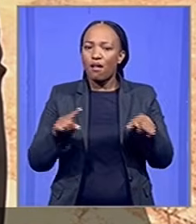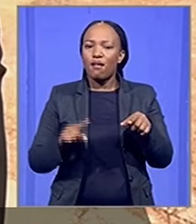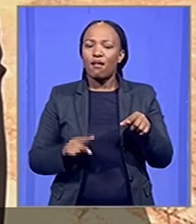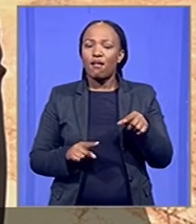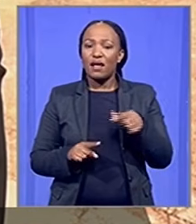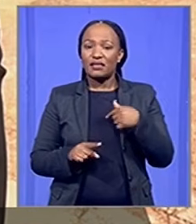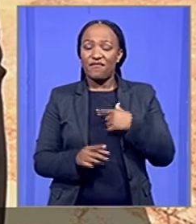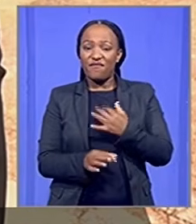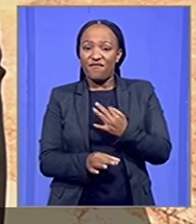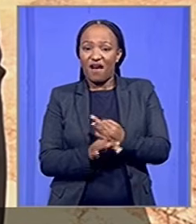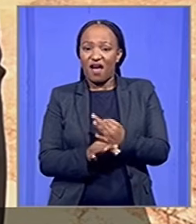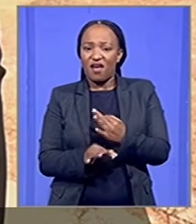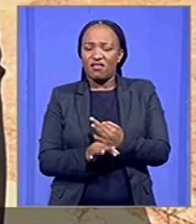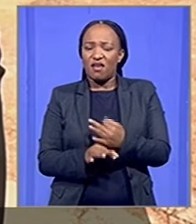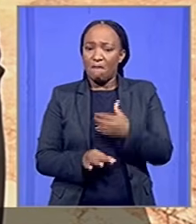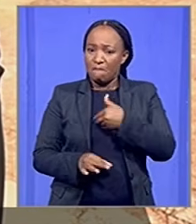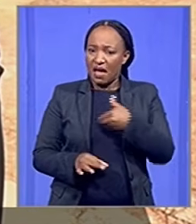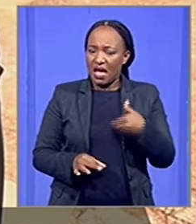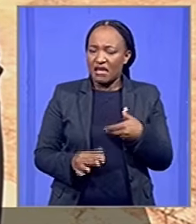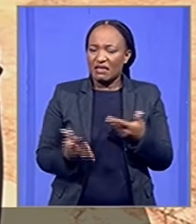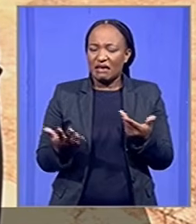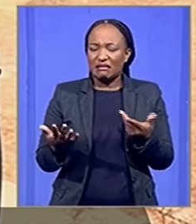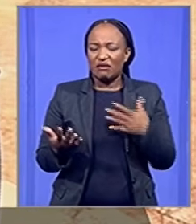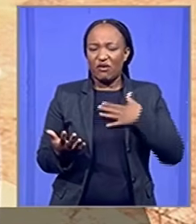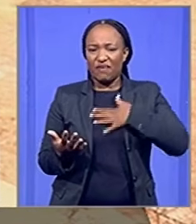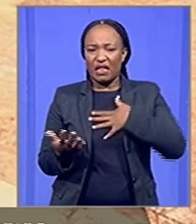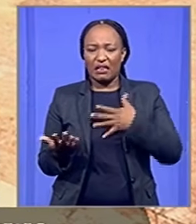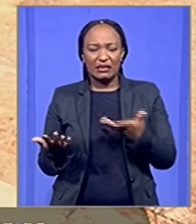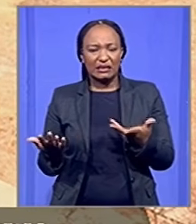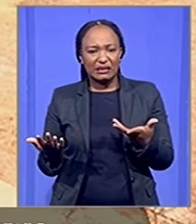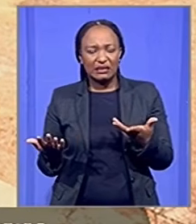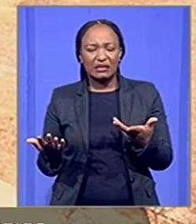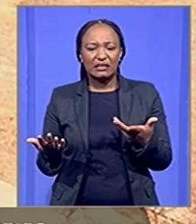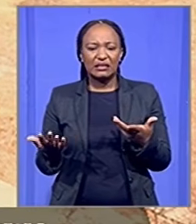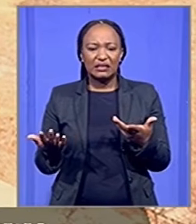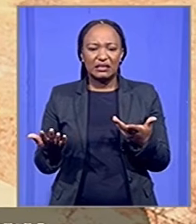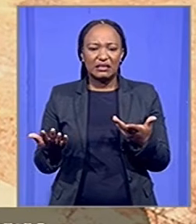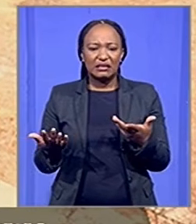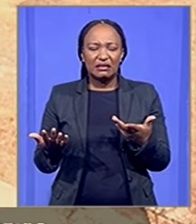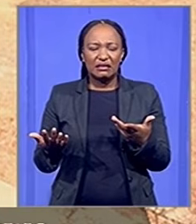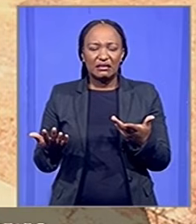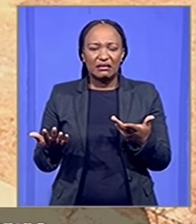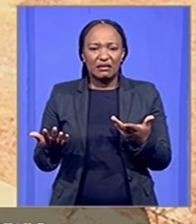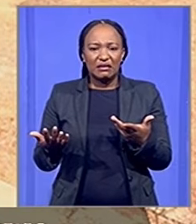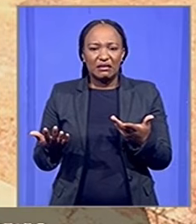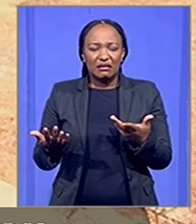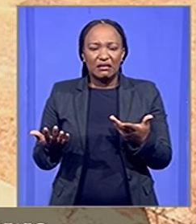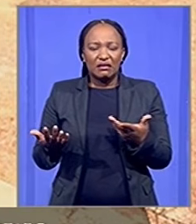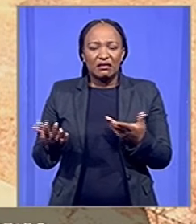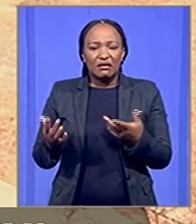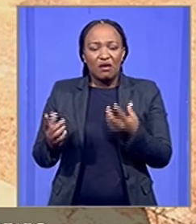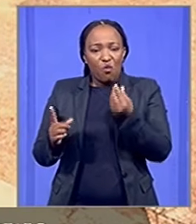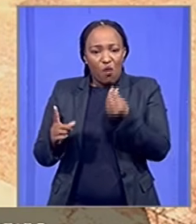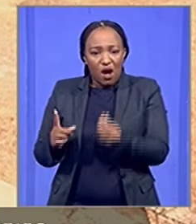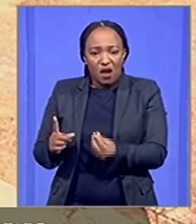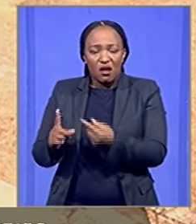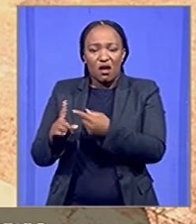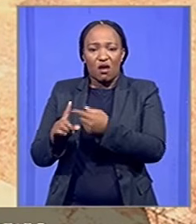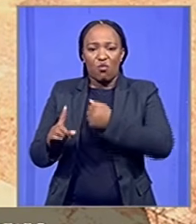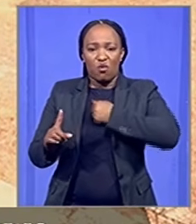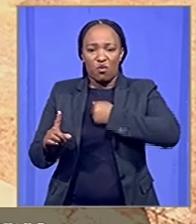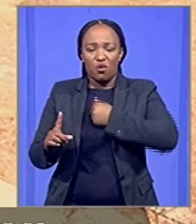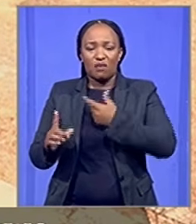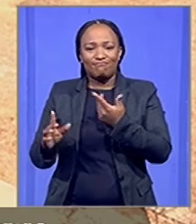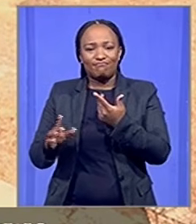ka ntho e dileo e botlhoka mata a ya moelei se se bona gore ka ngwana yo a re sileo se